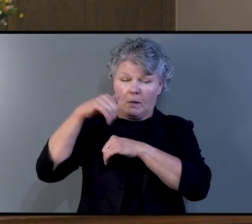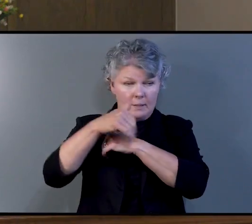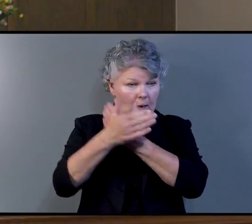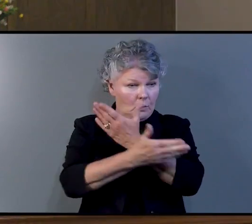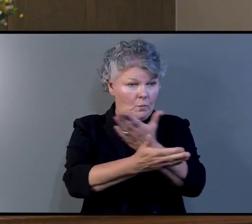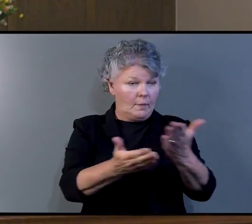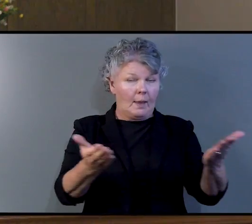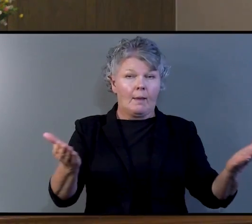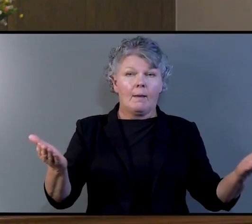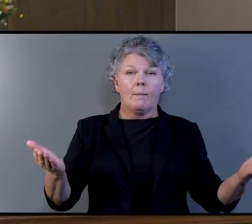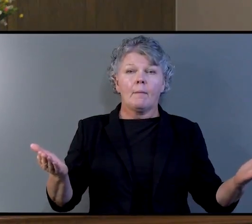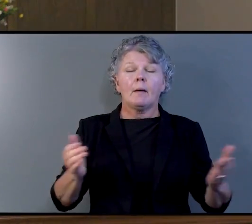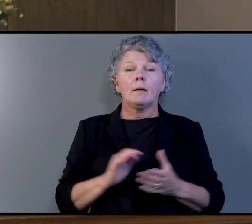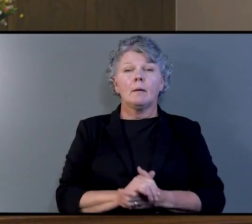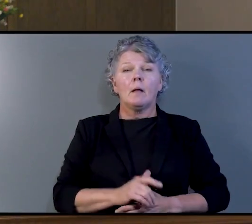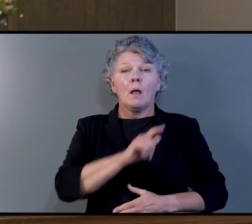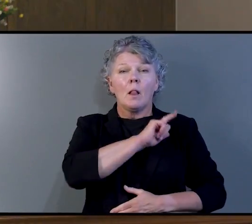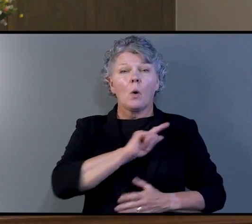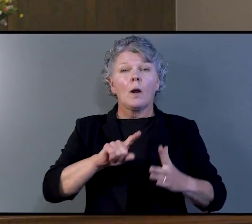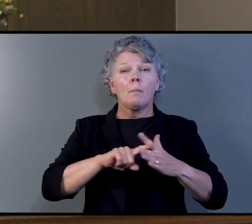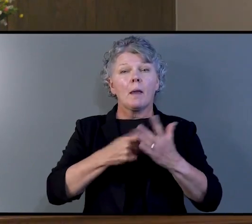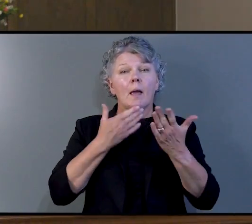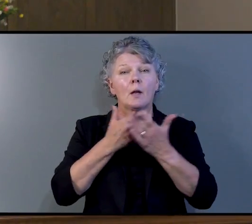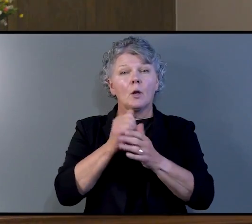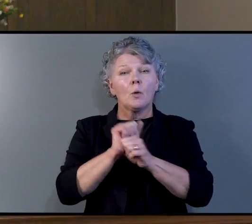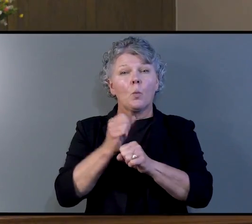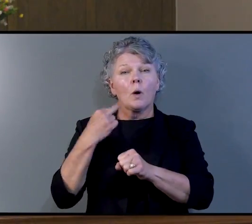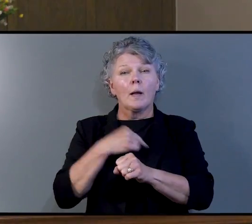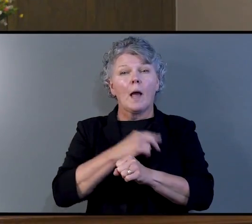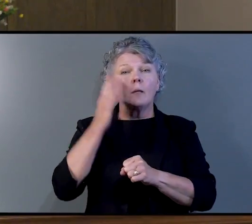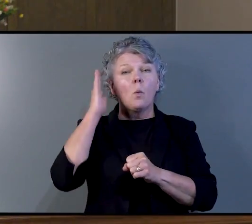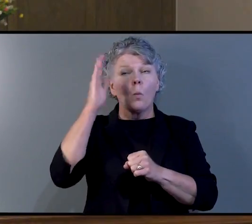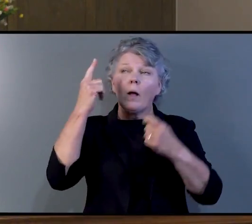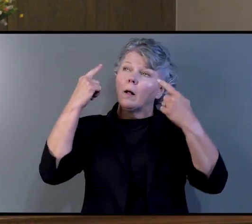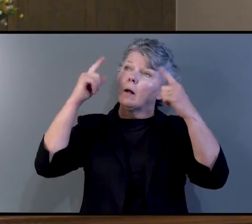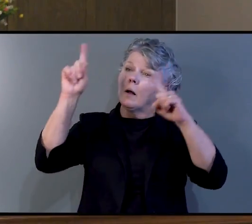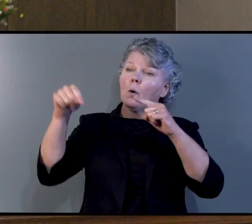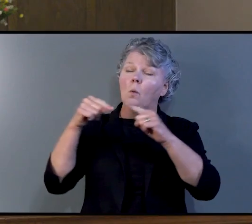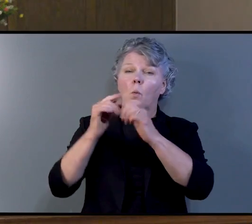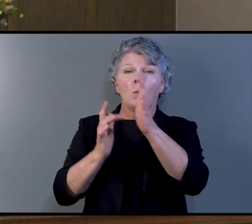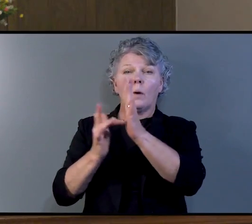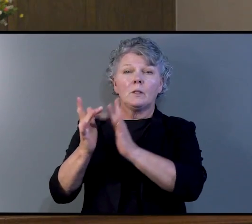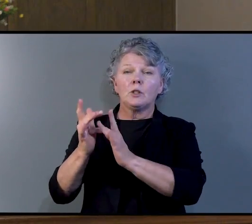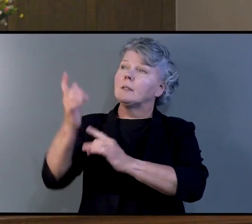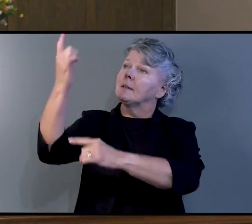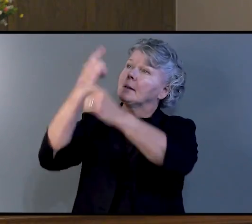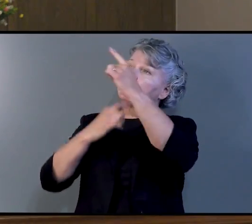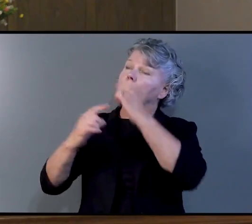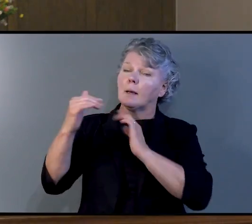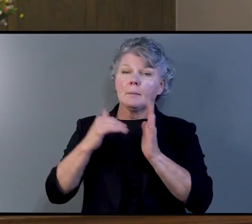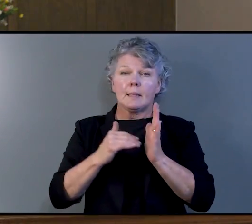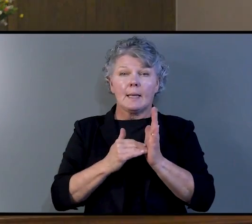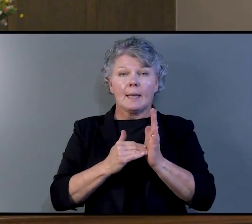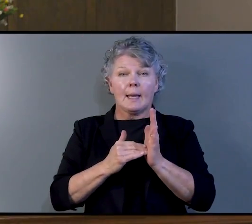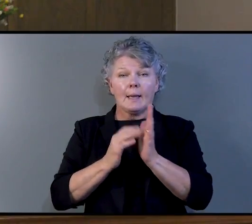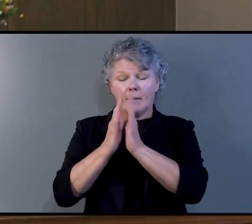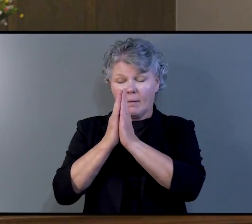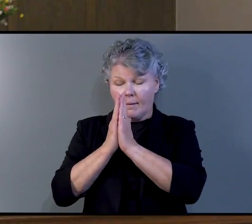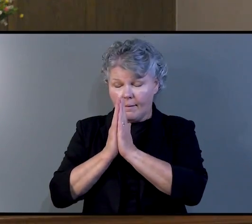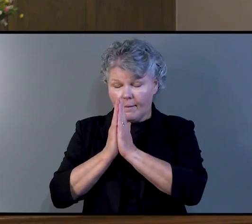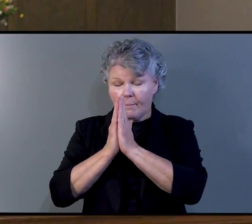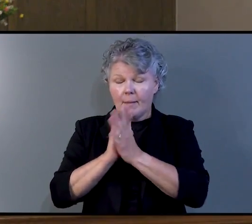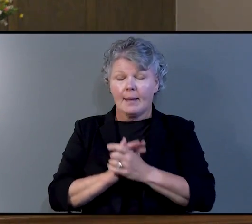bestows on them the Holy Spirit. May the Lord, who has begun this good work in us, bring it to completion in the day of our Lord Jesus